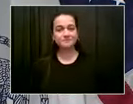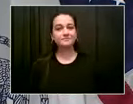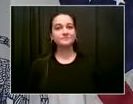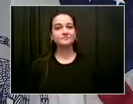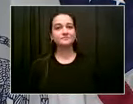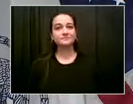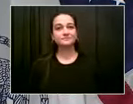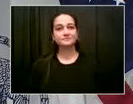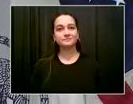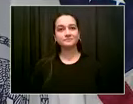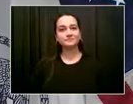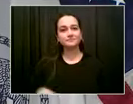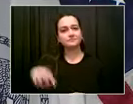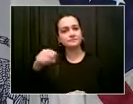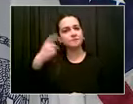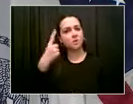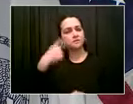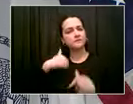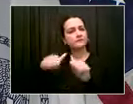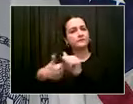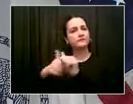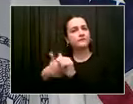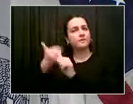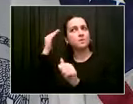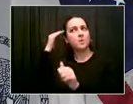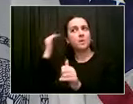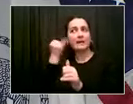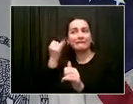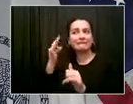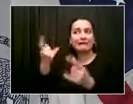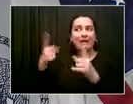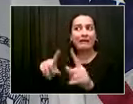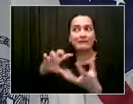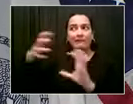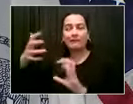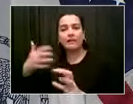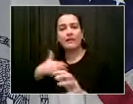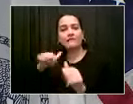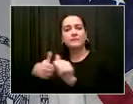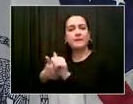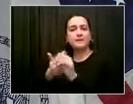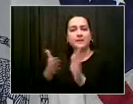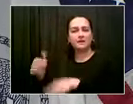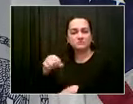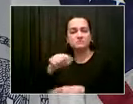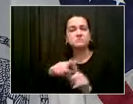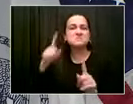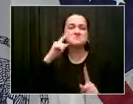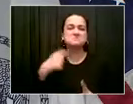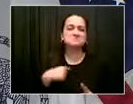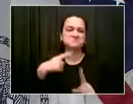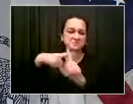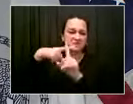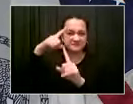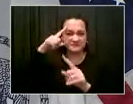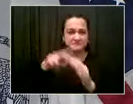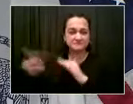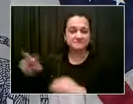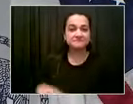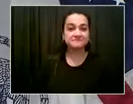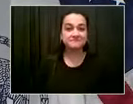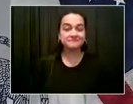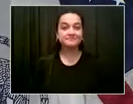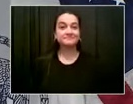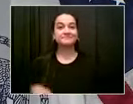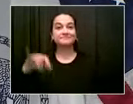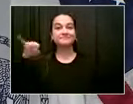we have Jessica from WNYC. Hi, everyone. Thanks so much. I was wondering, you say that